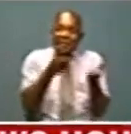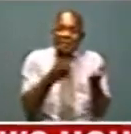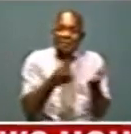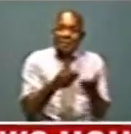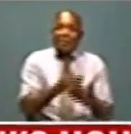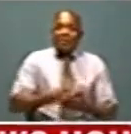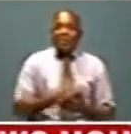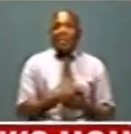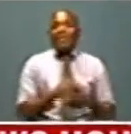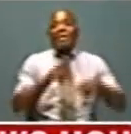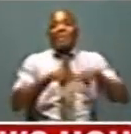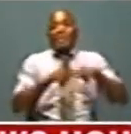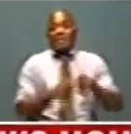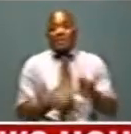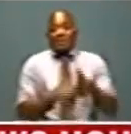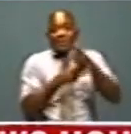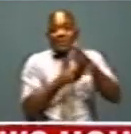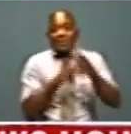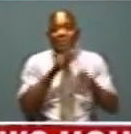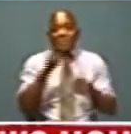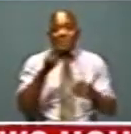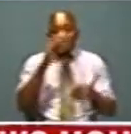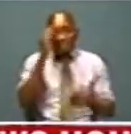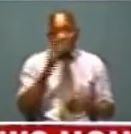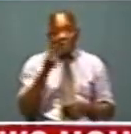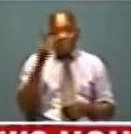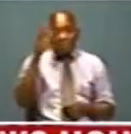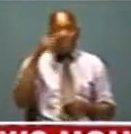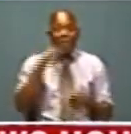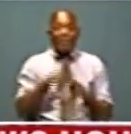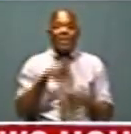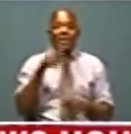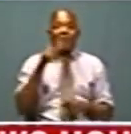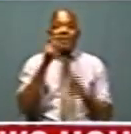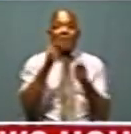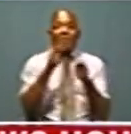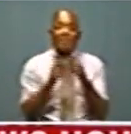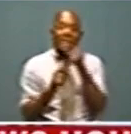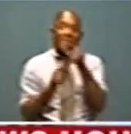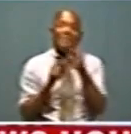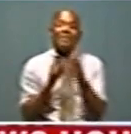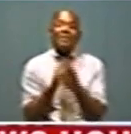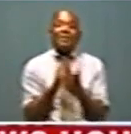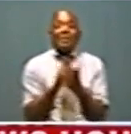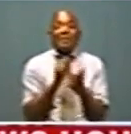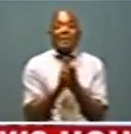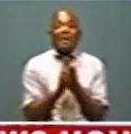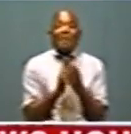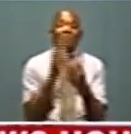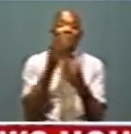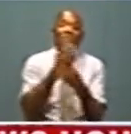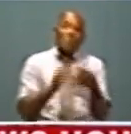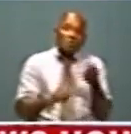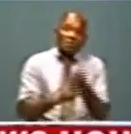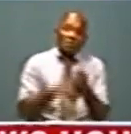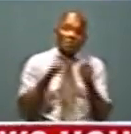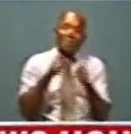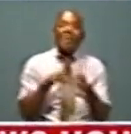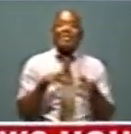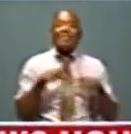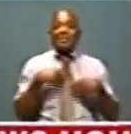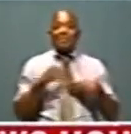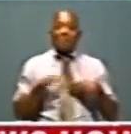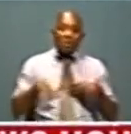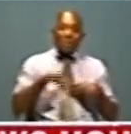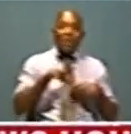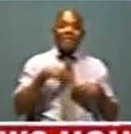mode. The Deputy Western Regional Minister, Mrs. Gifty Eugenia Kusi, said such interventions must be embraced by